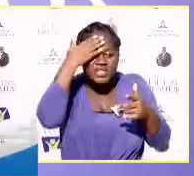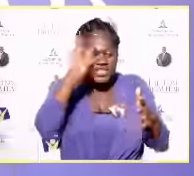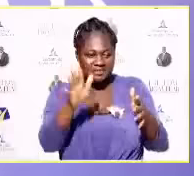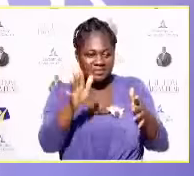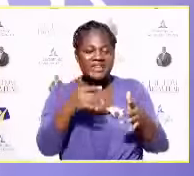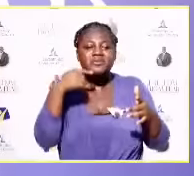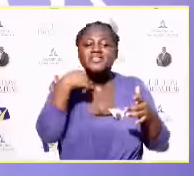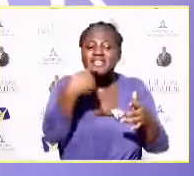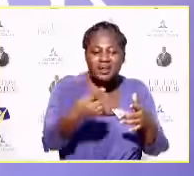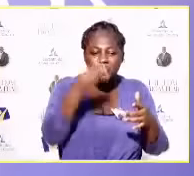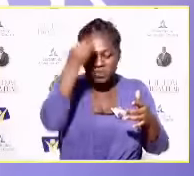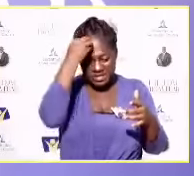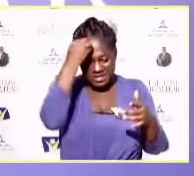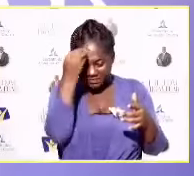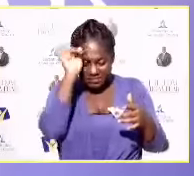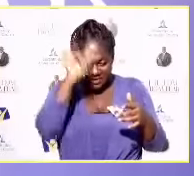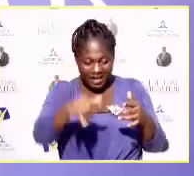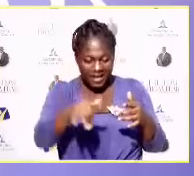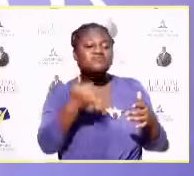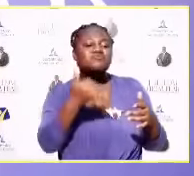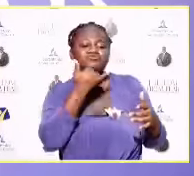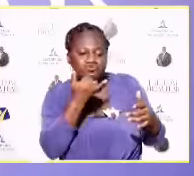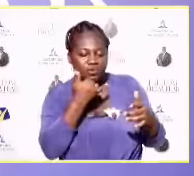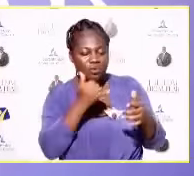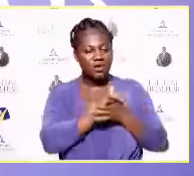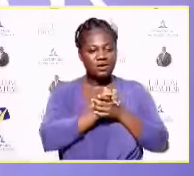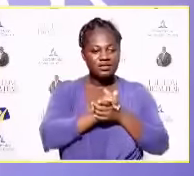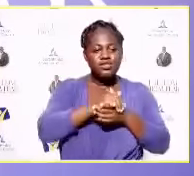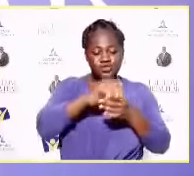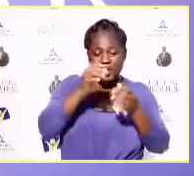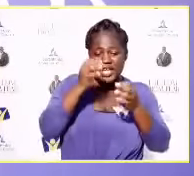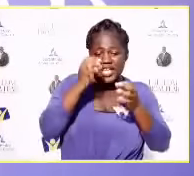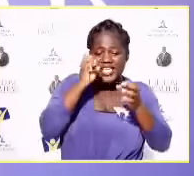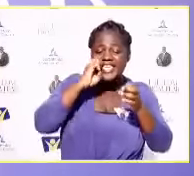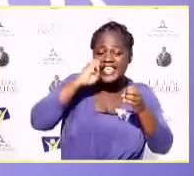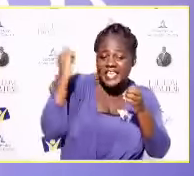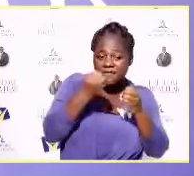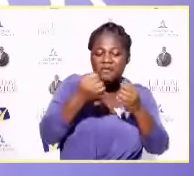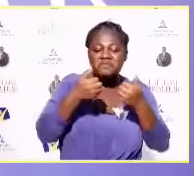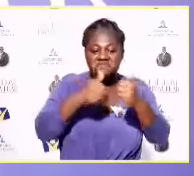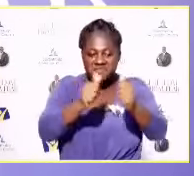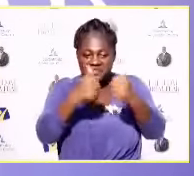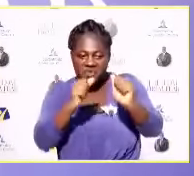That's evil. Evil goes against what?